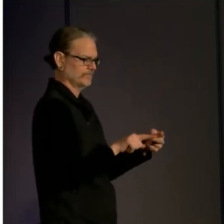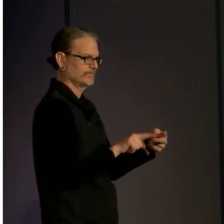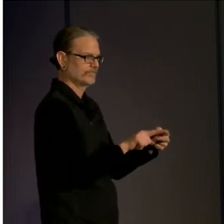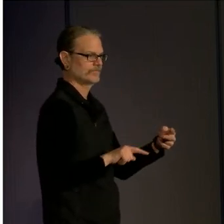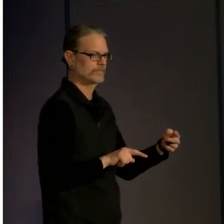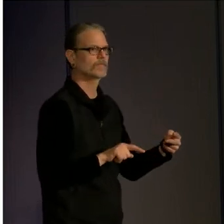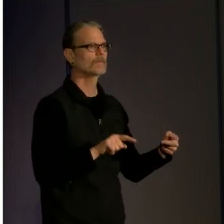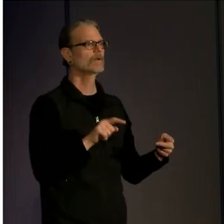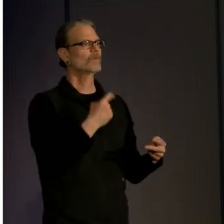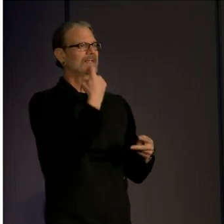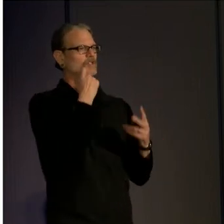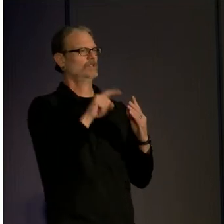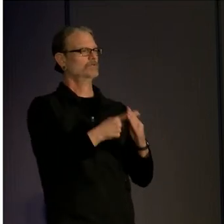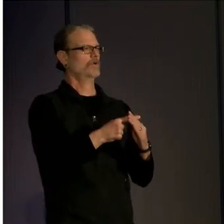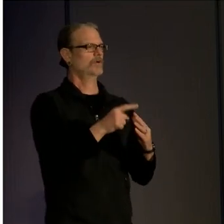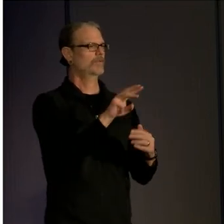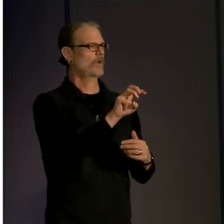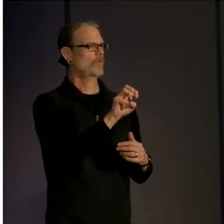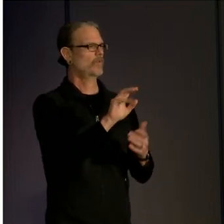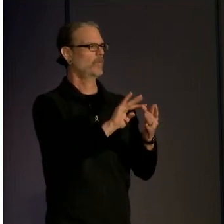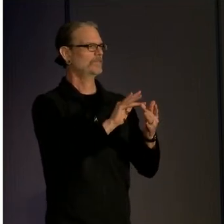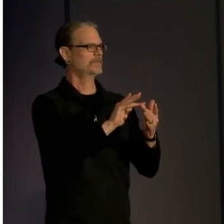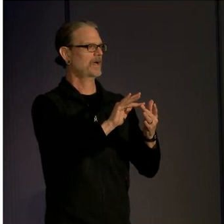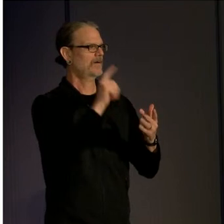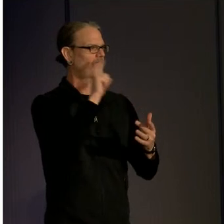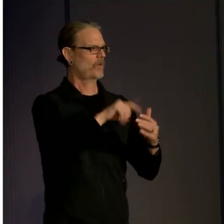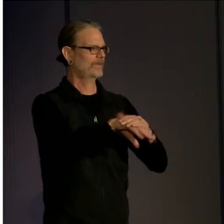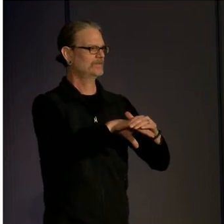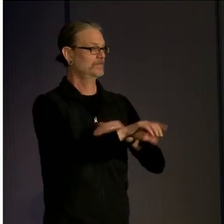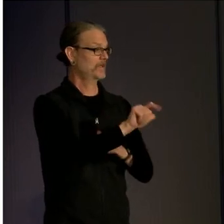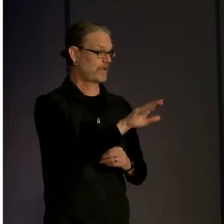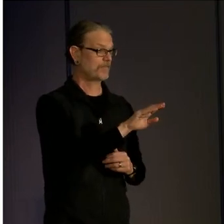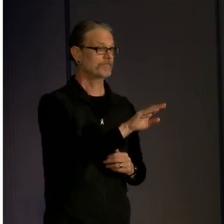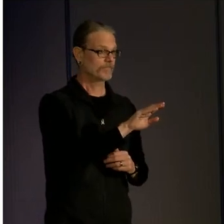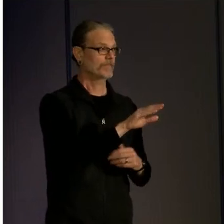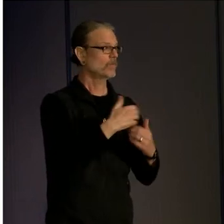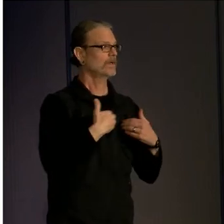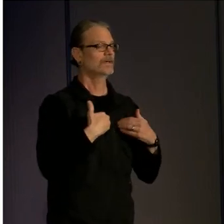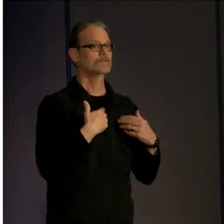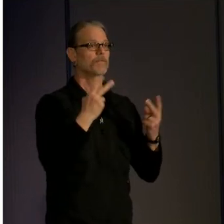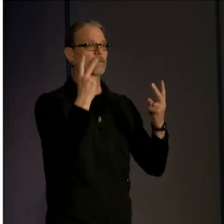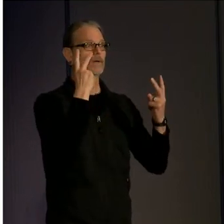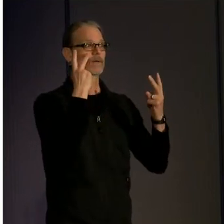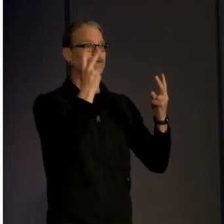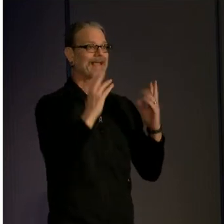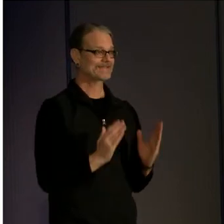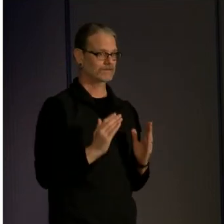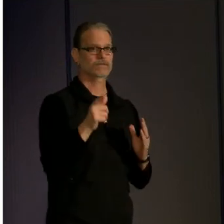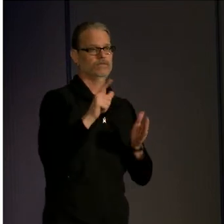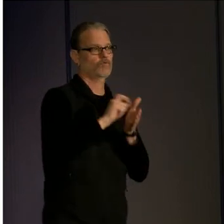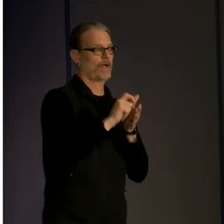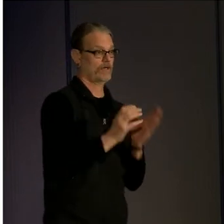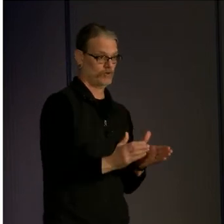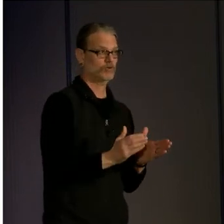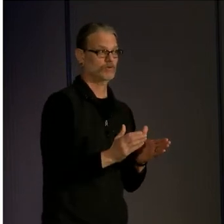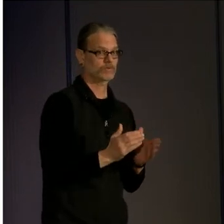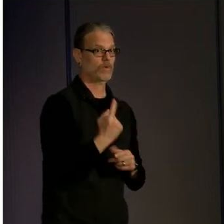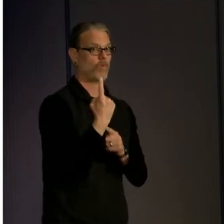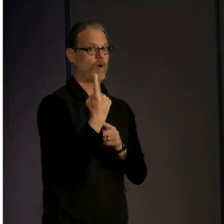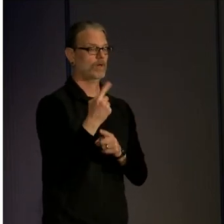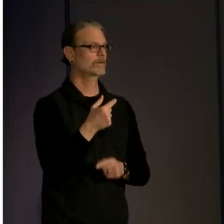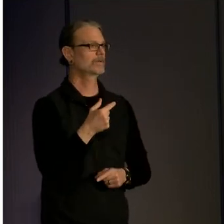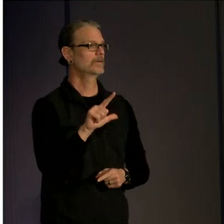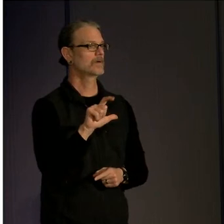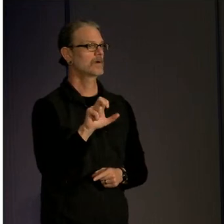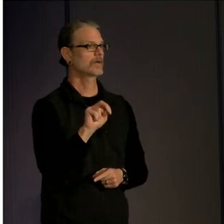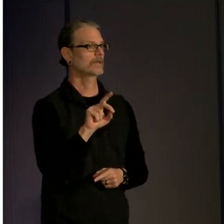website for the Accessibility Lab, and we had a bunch of guest writers. One of the guest writers was Glenda Watson